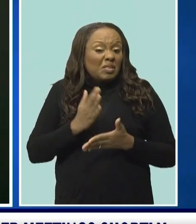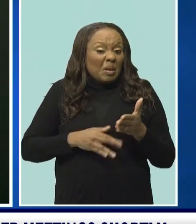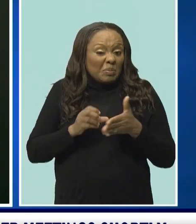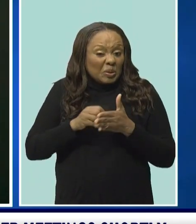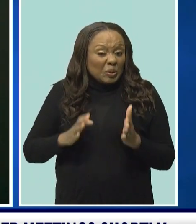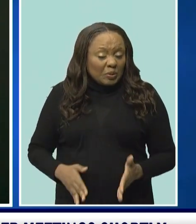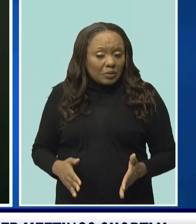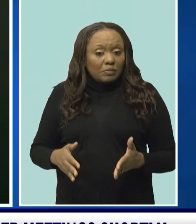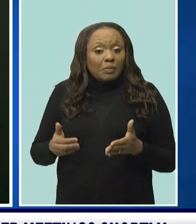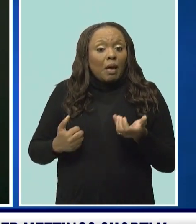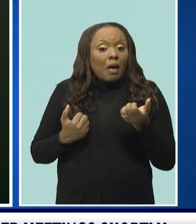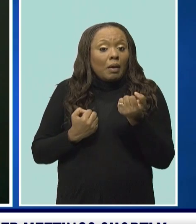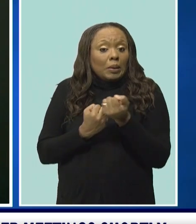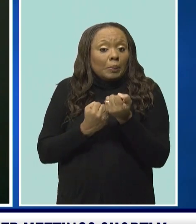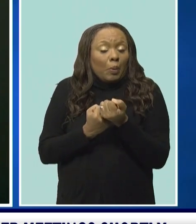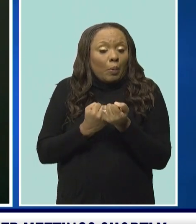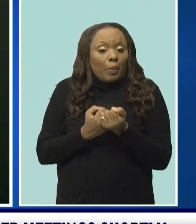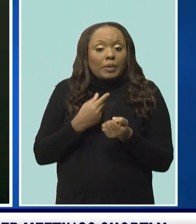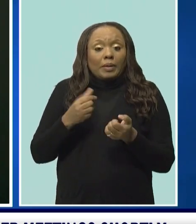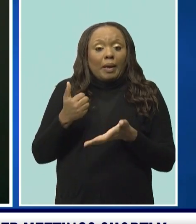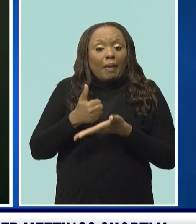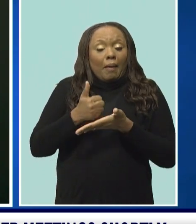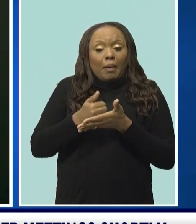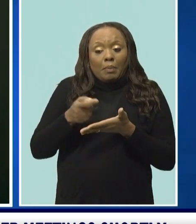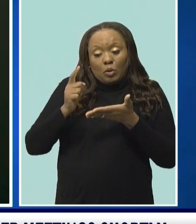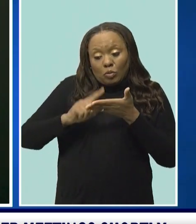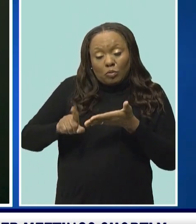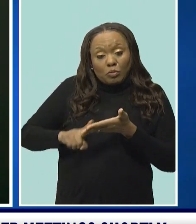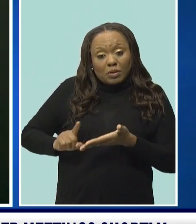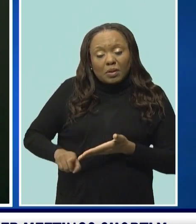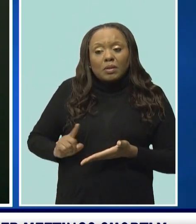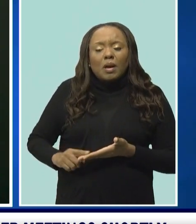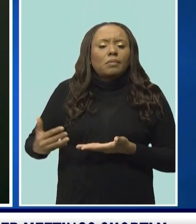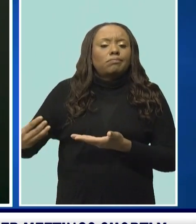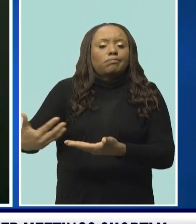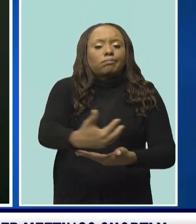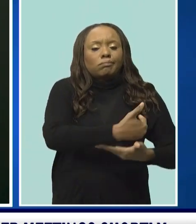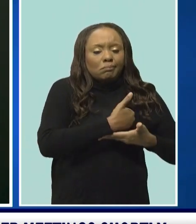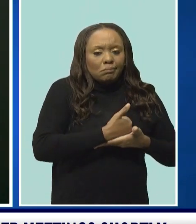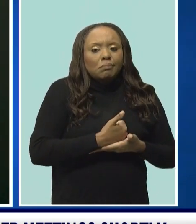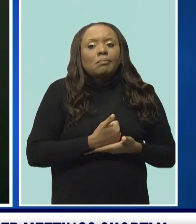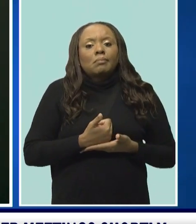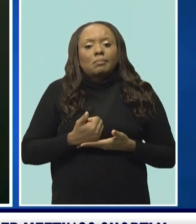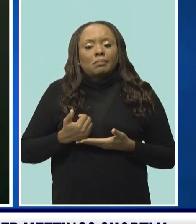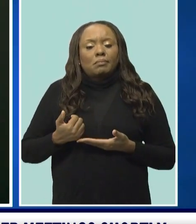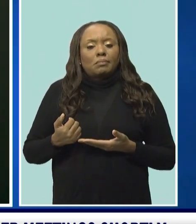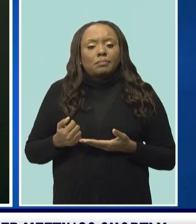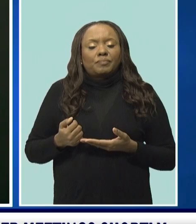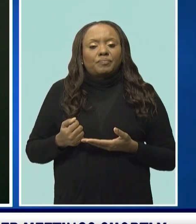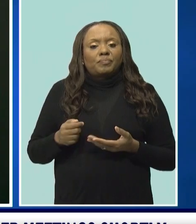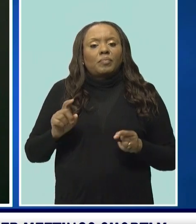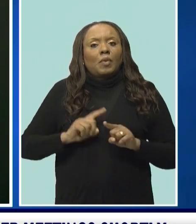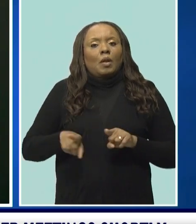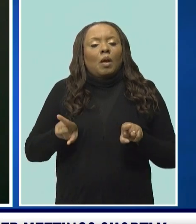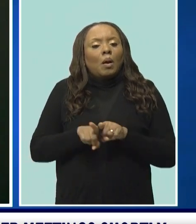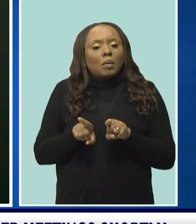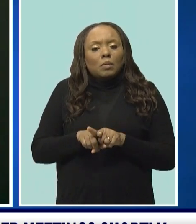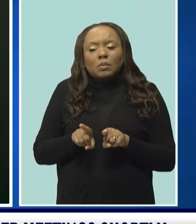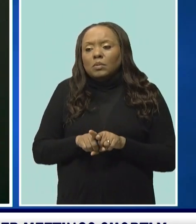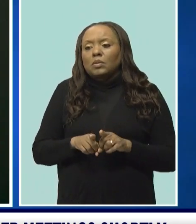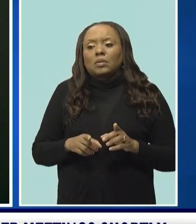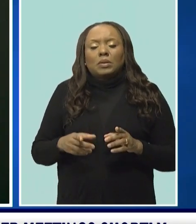to not only research the information coming forward, but to go wider into the world in terms of